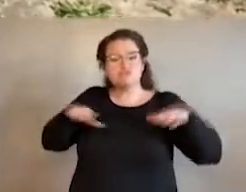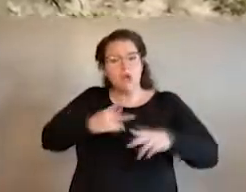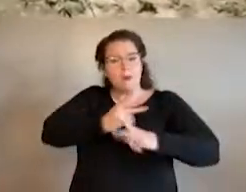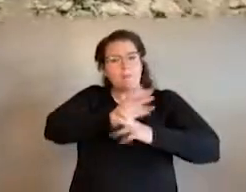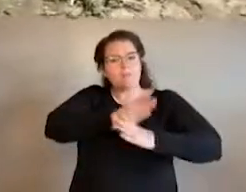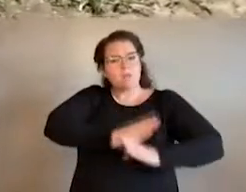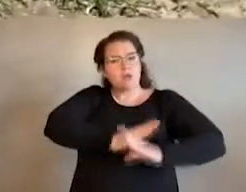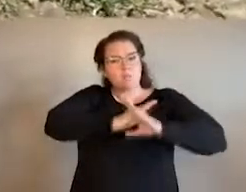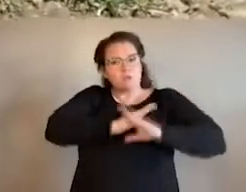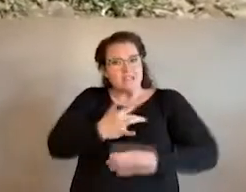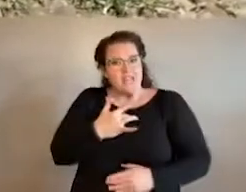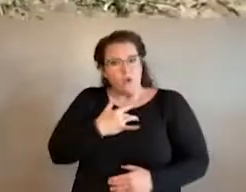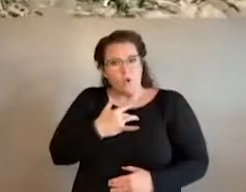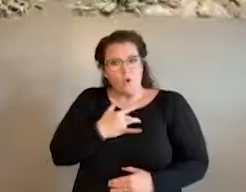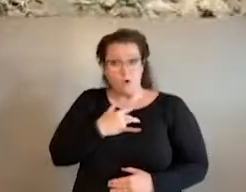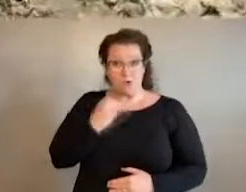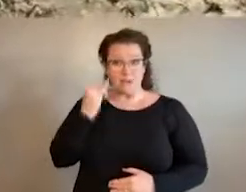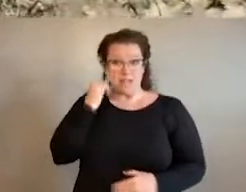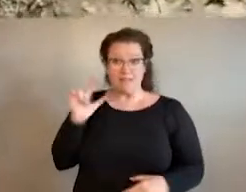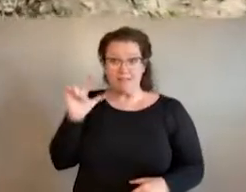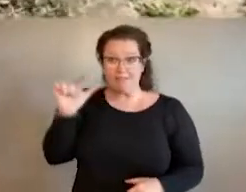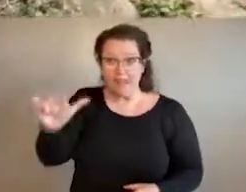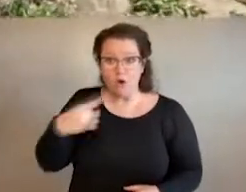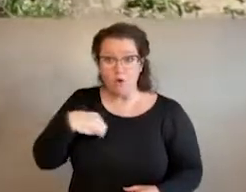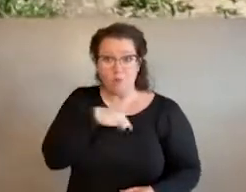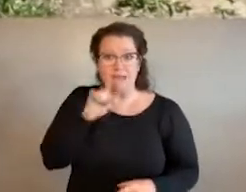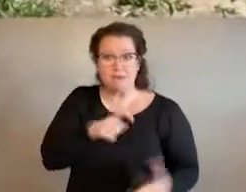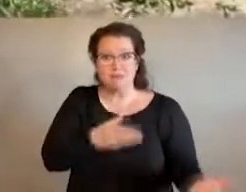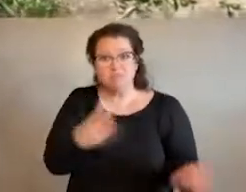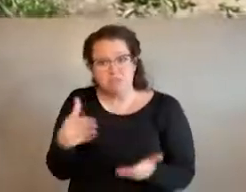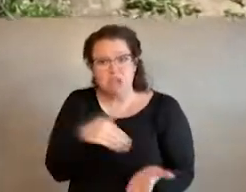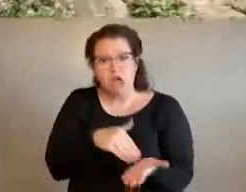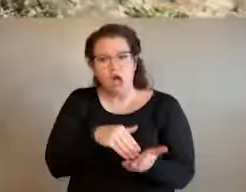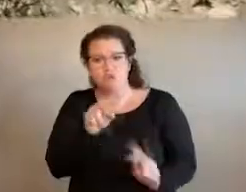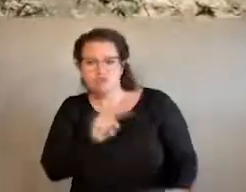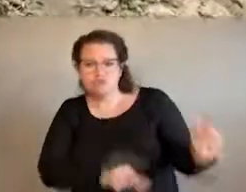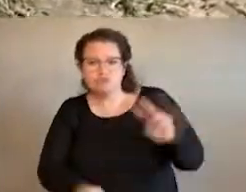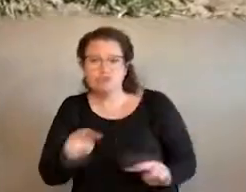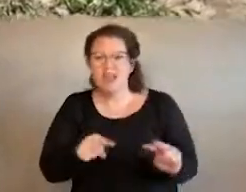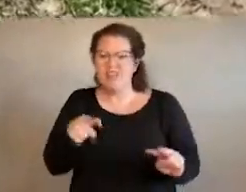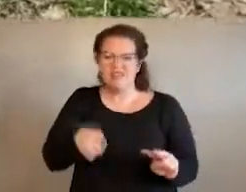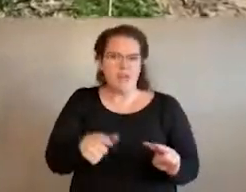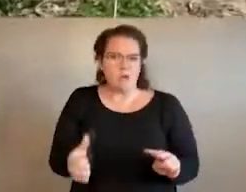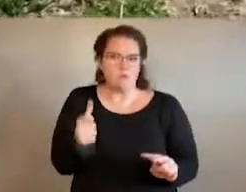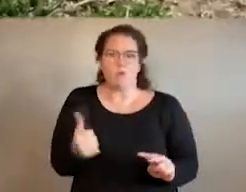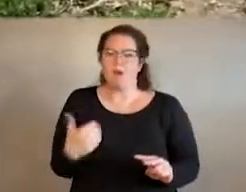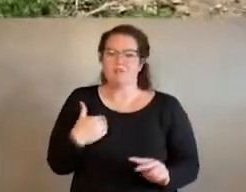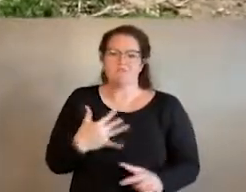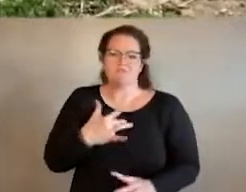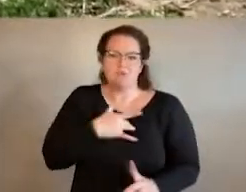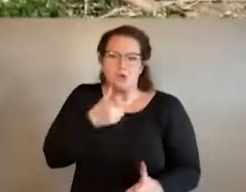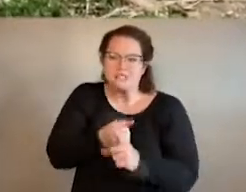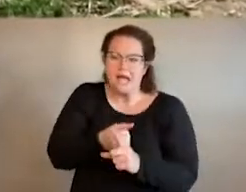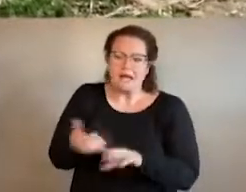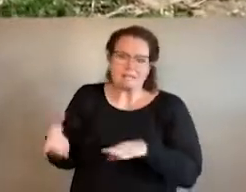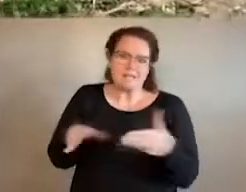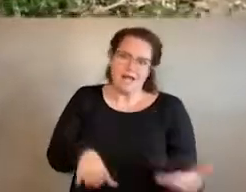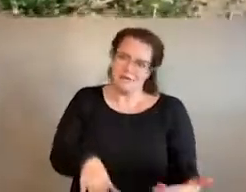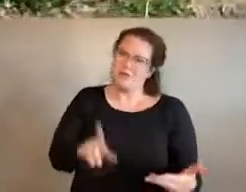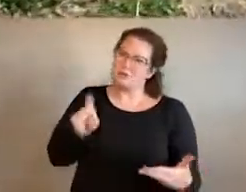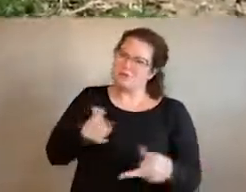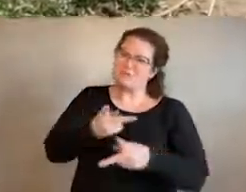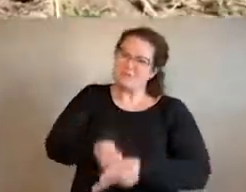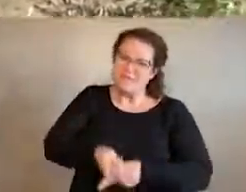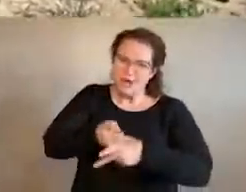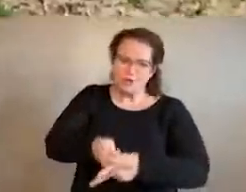they're older and we have to do medical work with them, they don't go into cardiomyopathy. We don't have that issue. So we just have to be careful,